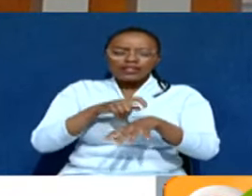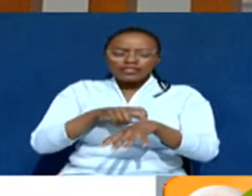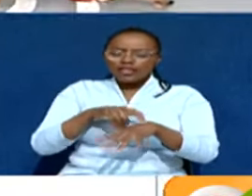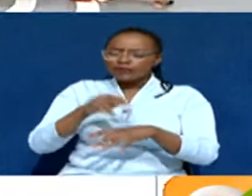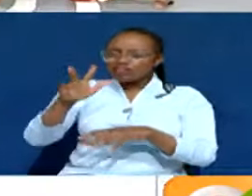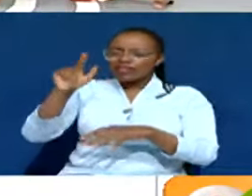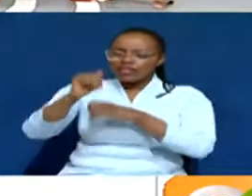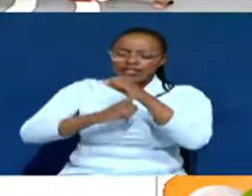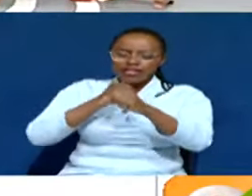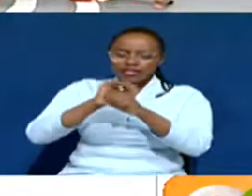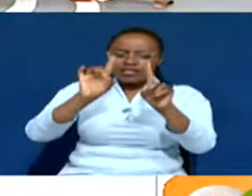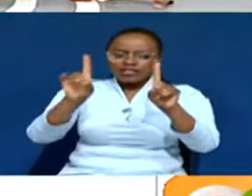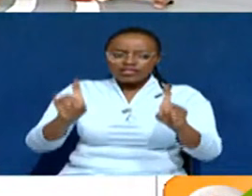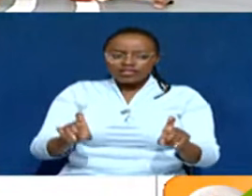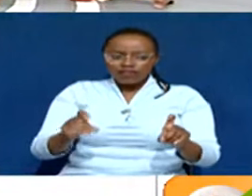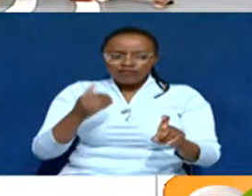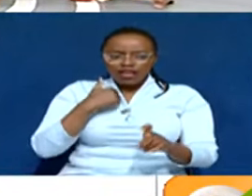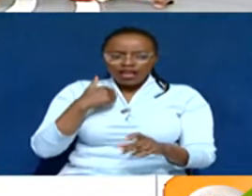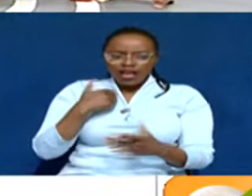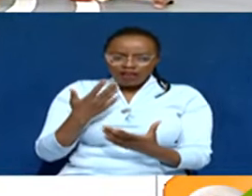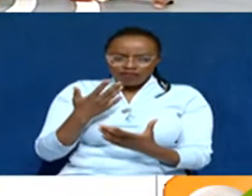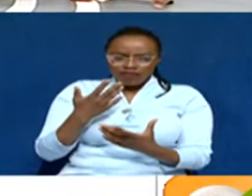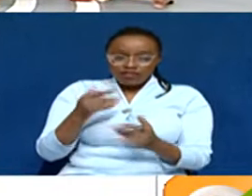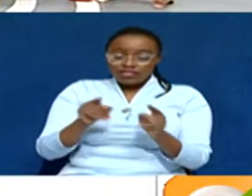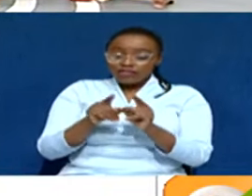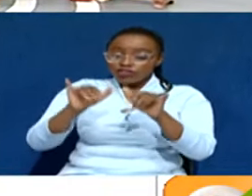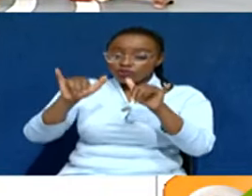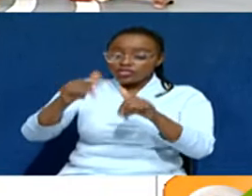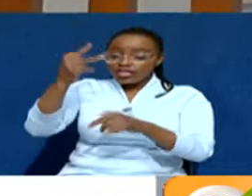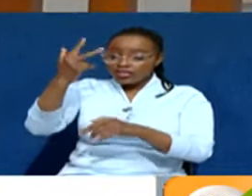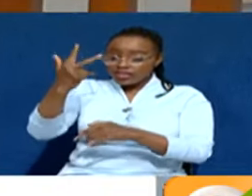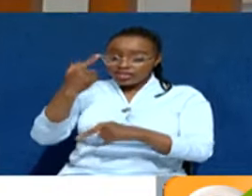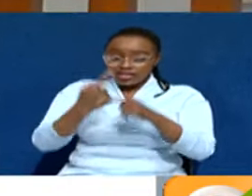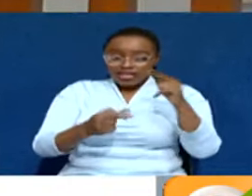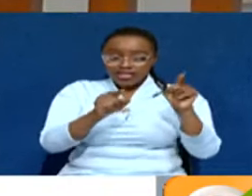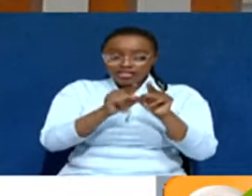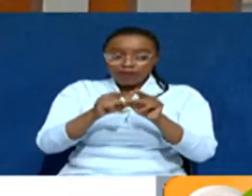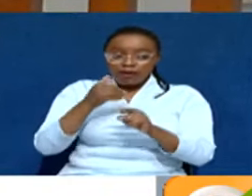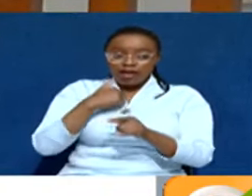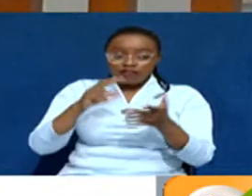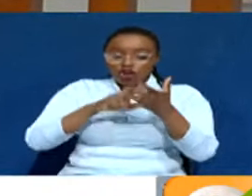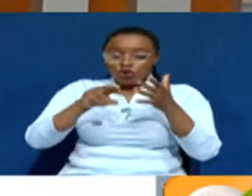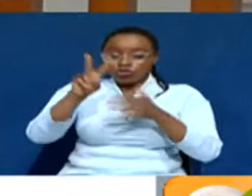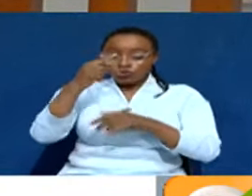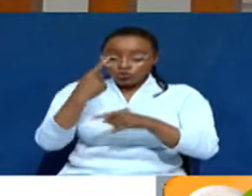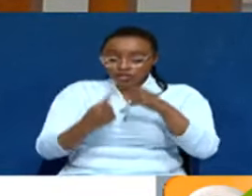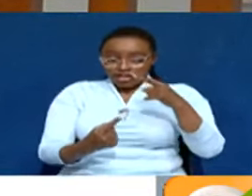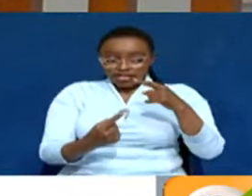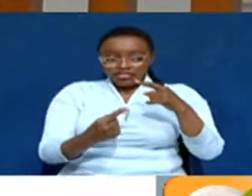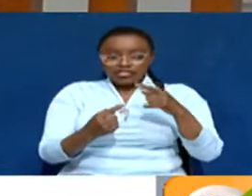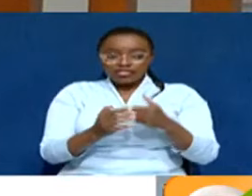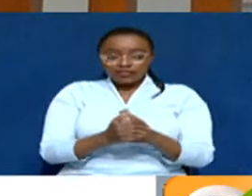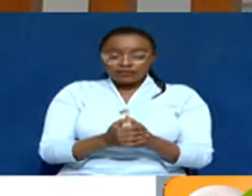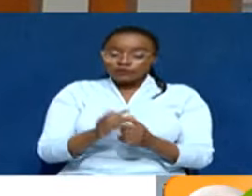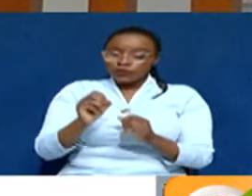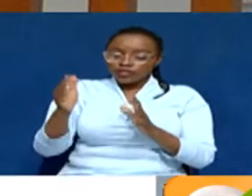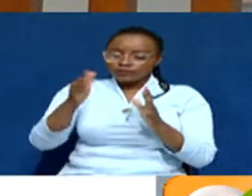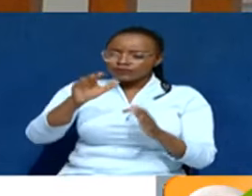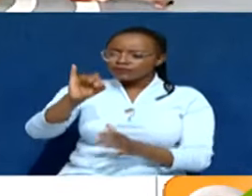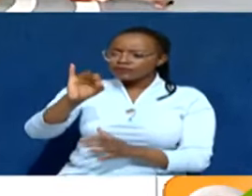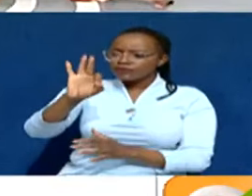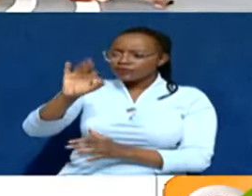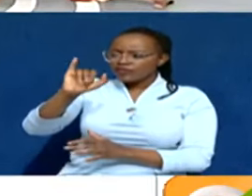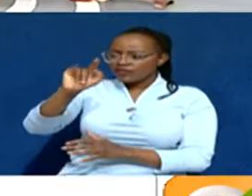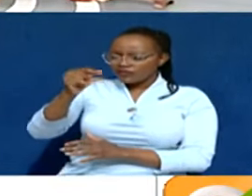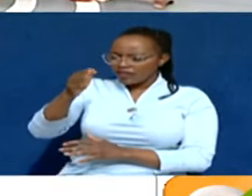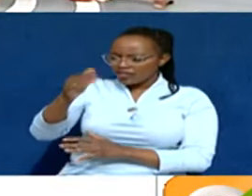those 3 years you were there? I never came back home. You were there straight 3 years? Because the contract is for 2 years. Yes. All right. Yeah. Faith.